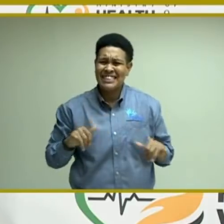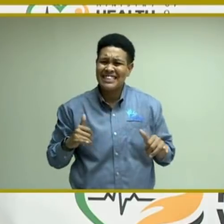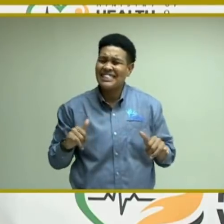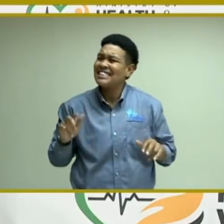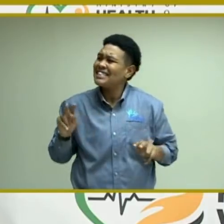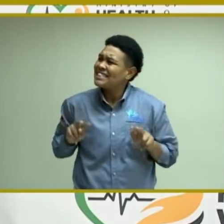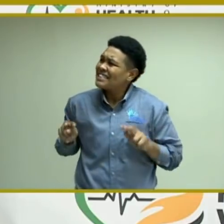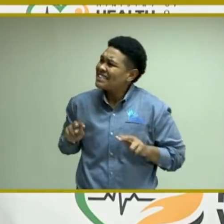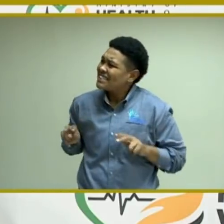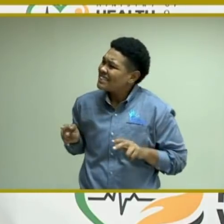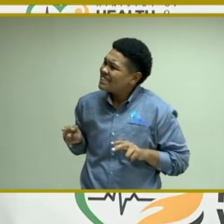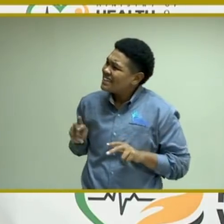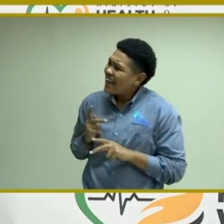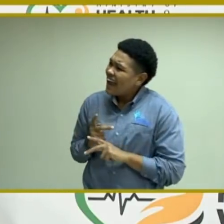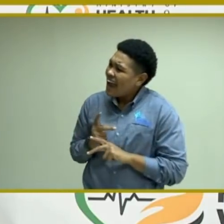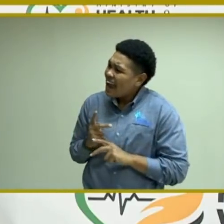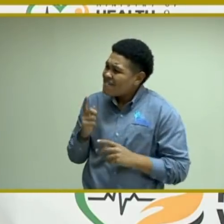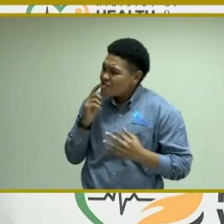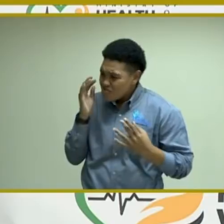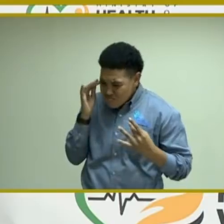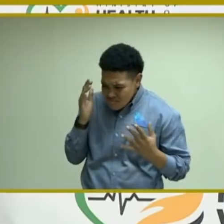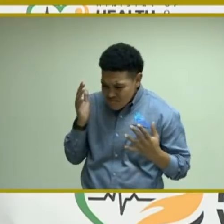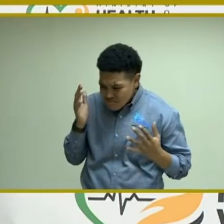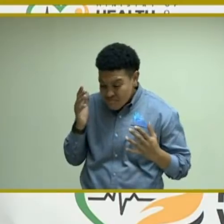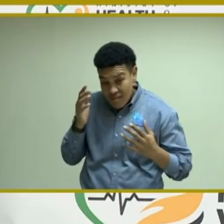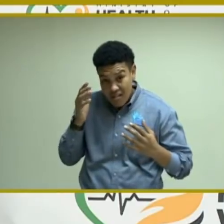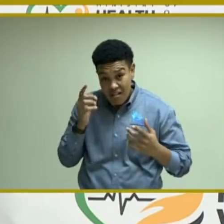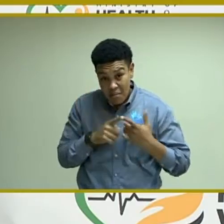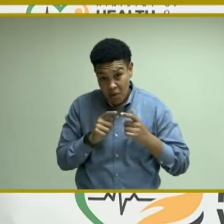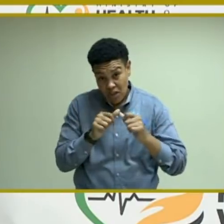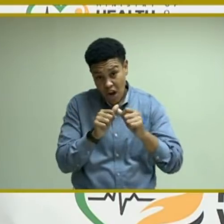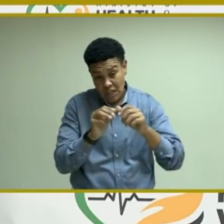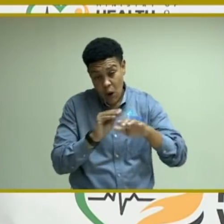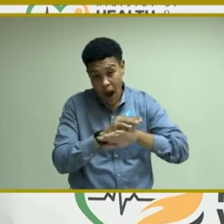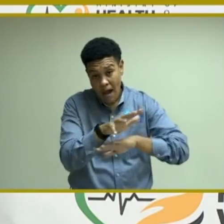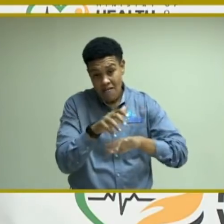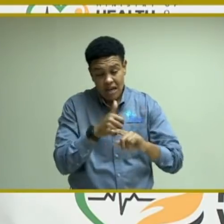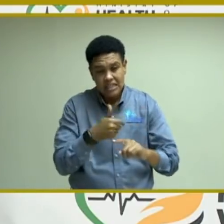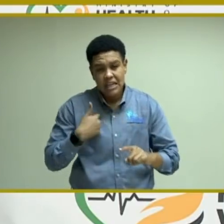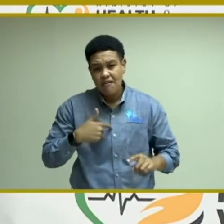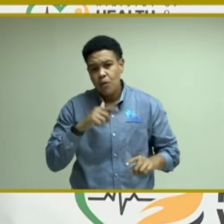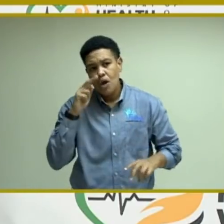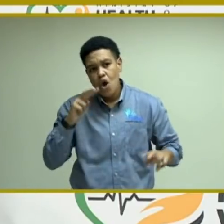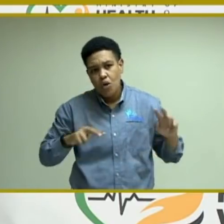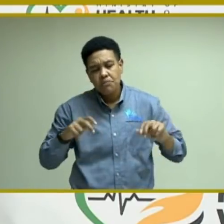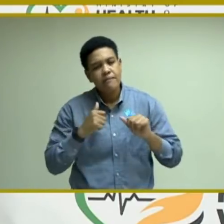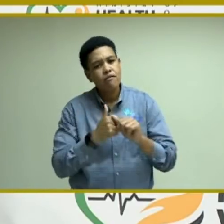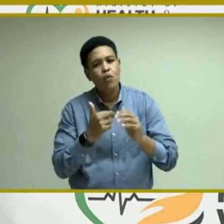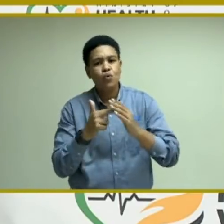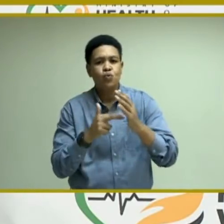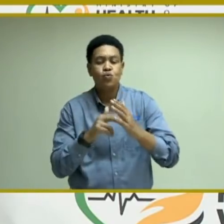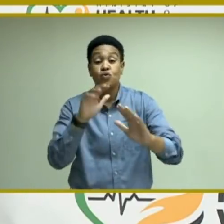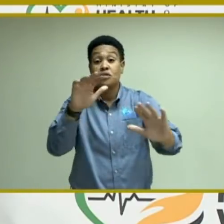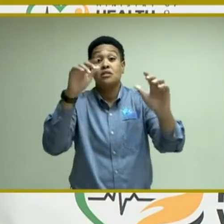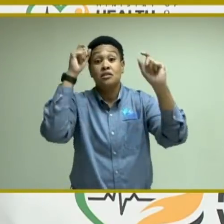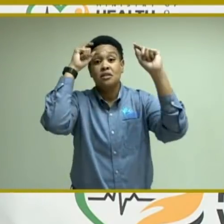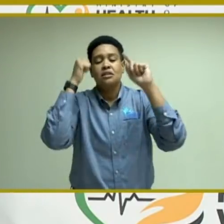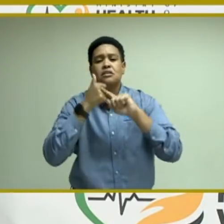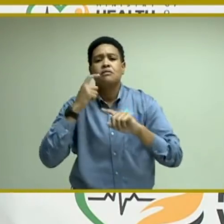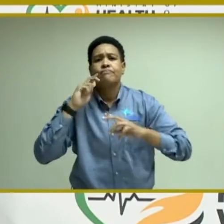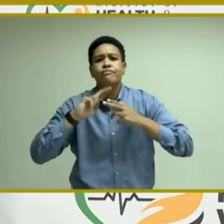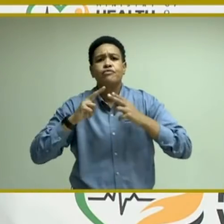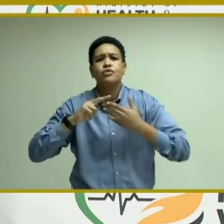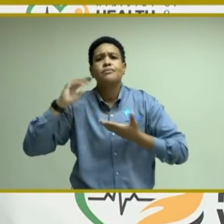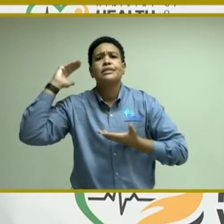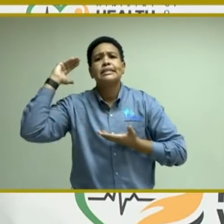to be cautious and concerned and continue to advise that we observe protocols to bring the numbers